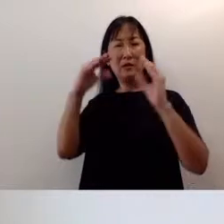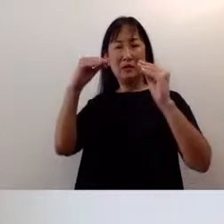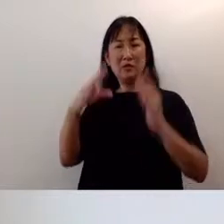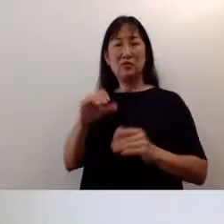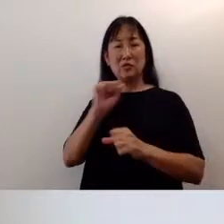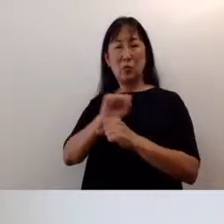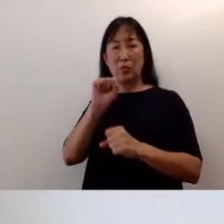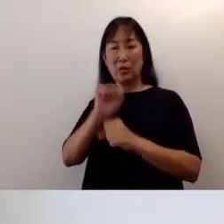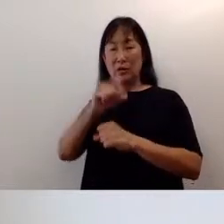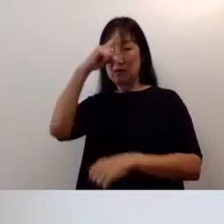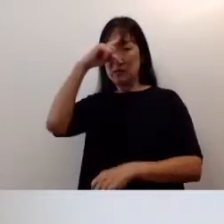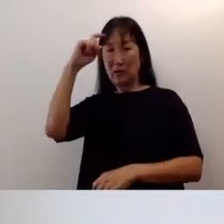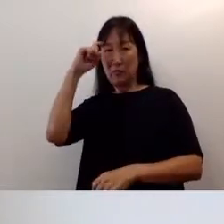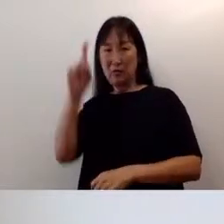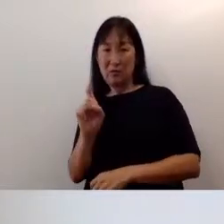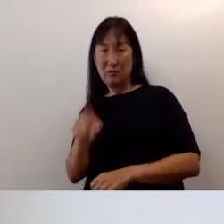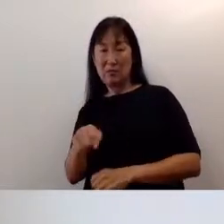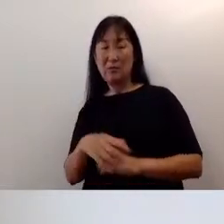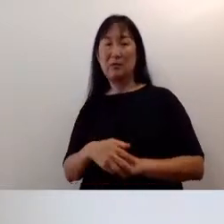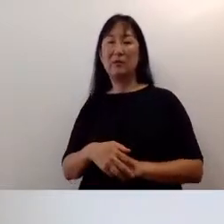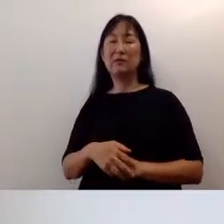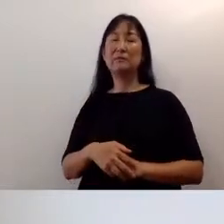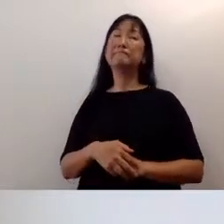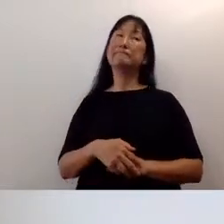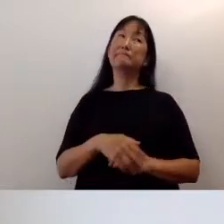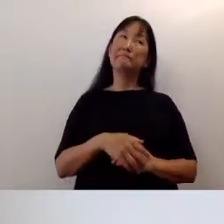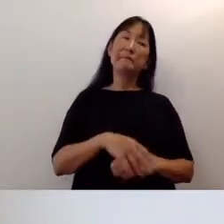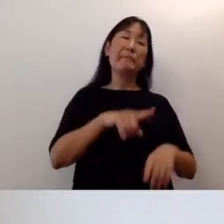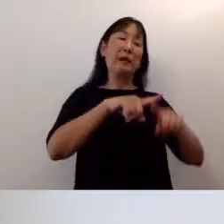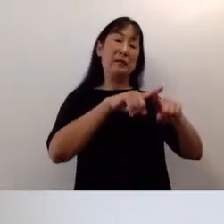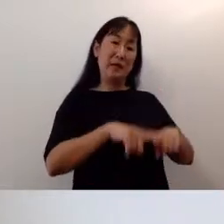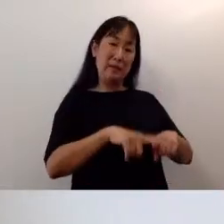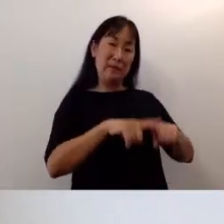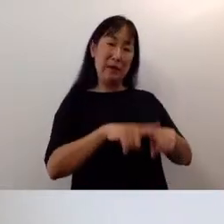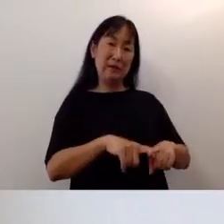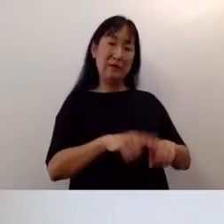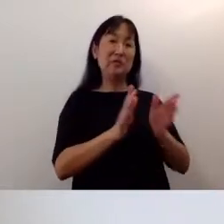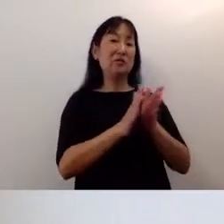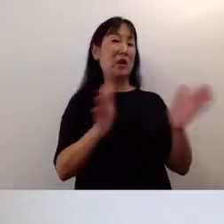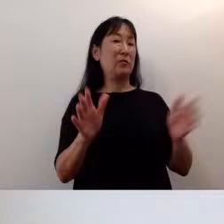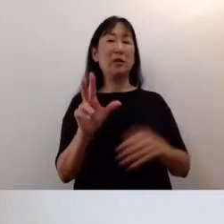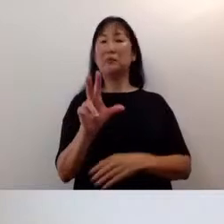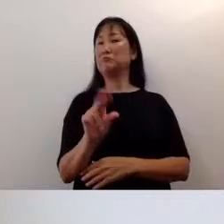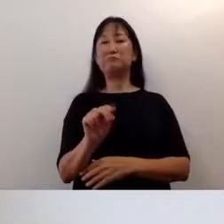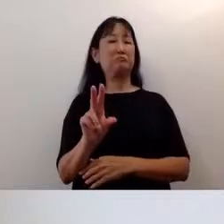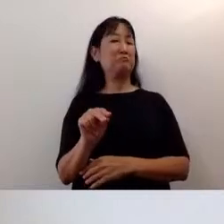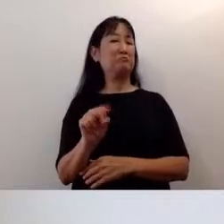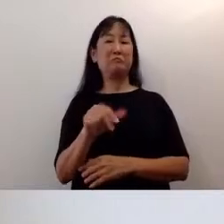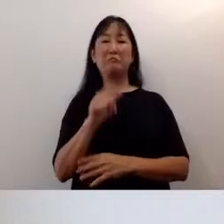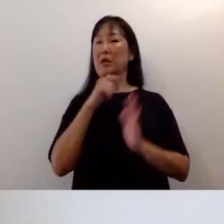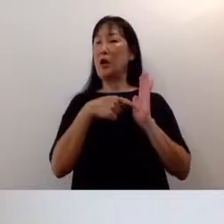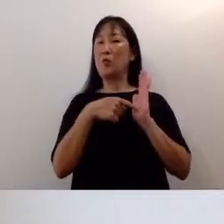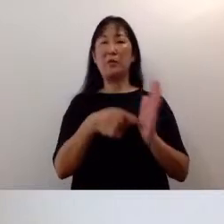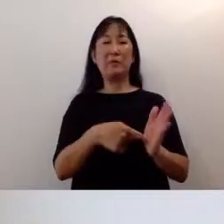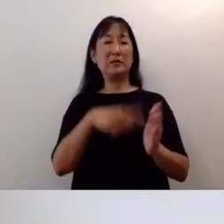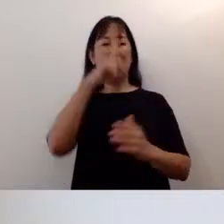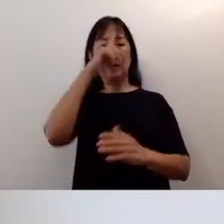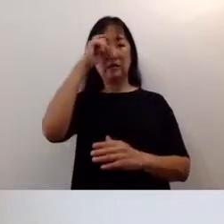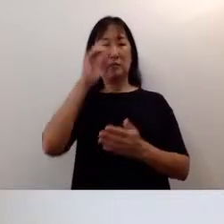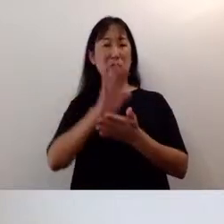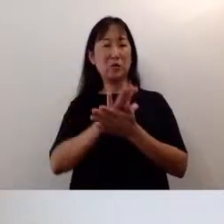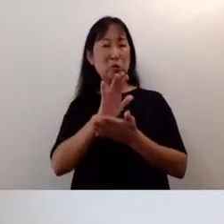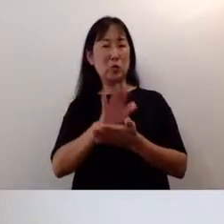the summer? So it does depend. Generally, the answer is no. We don't represent for summer school or